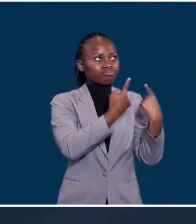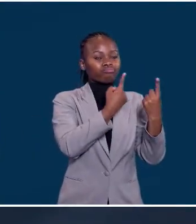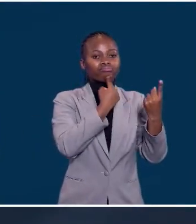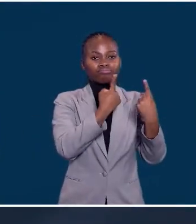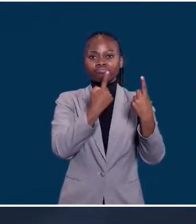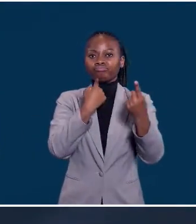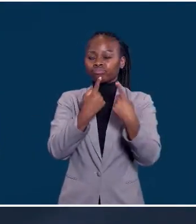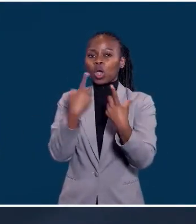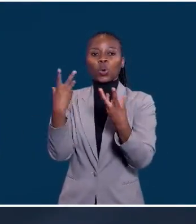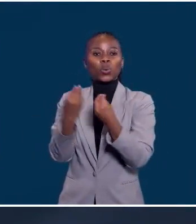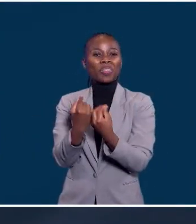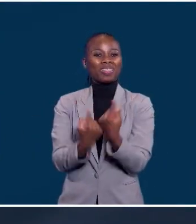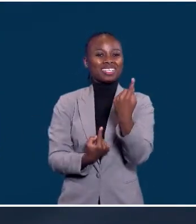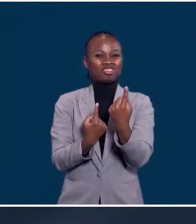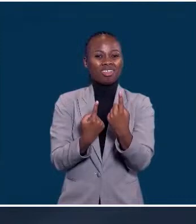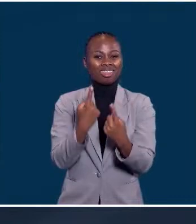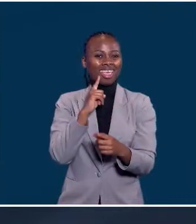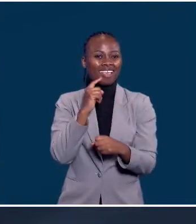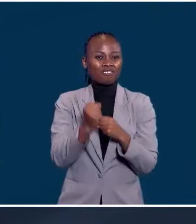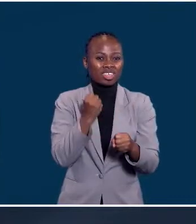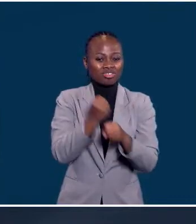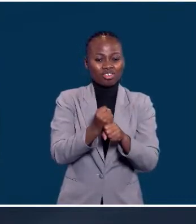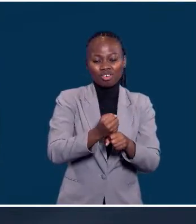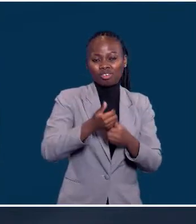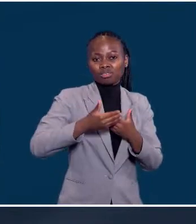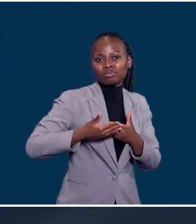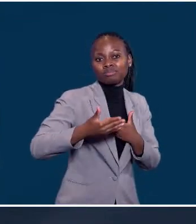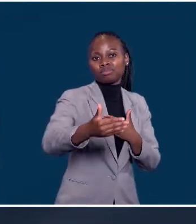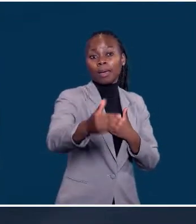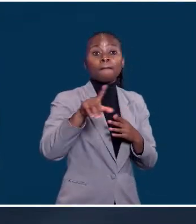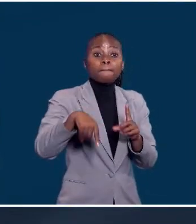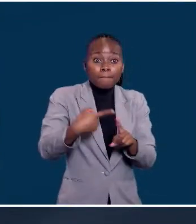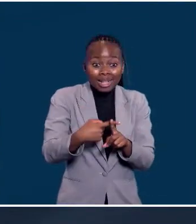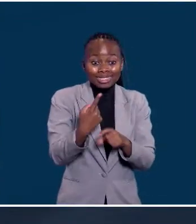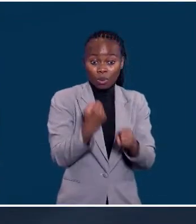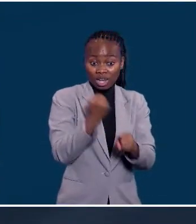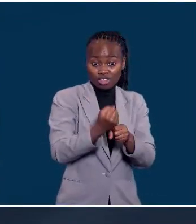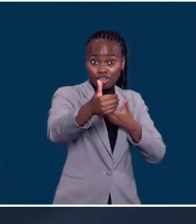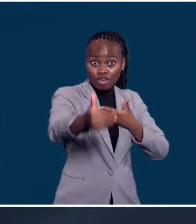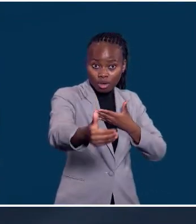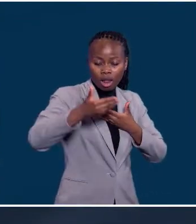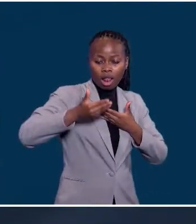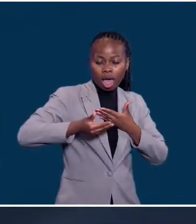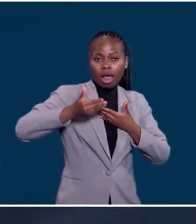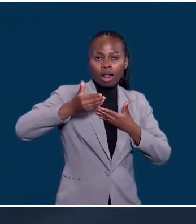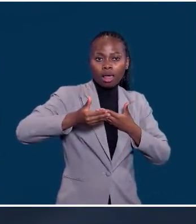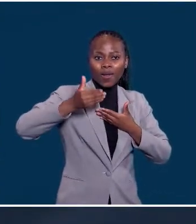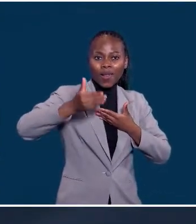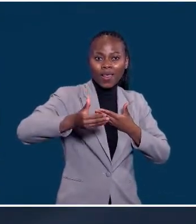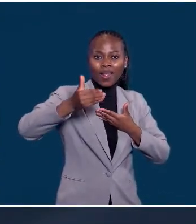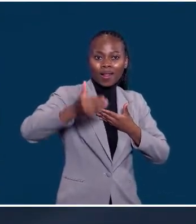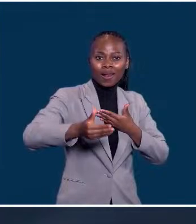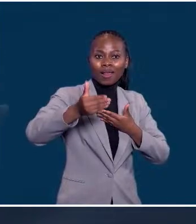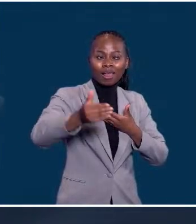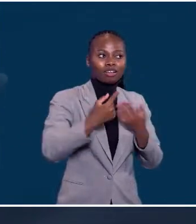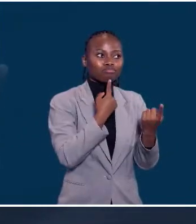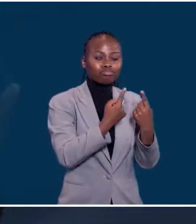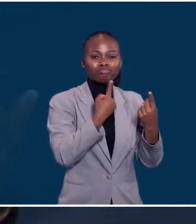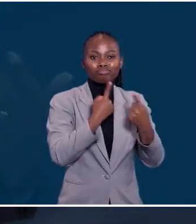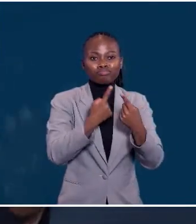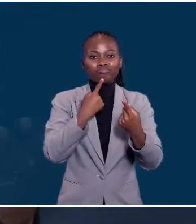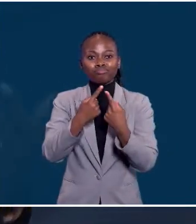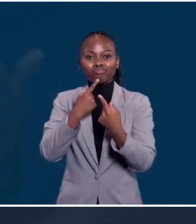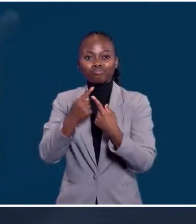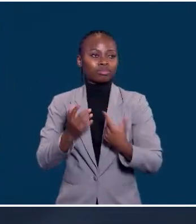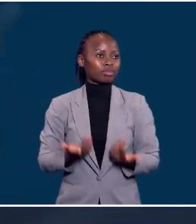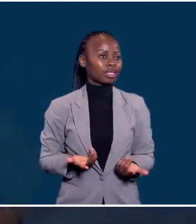including if the Fed has put in a forecast or a thing that our team could contact